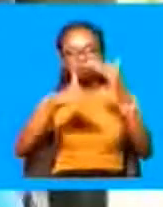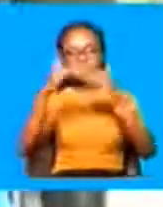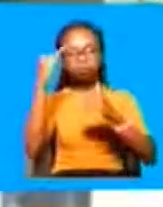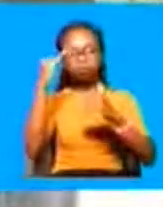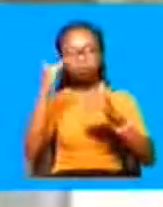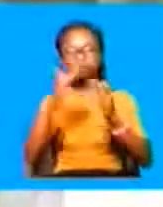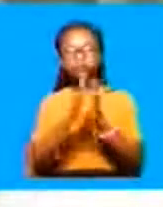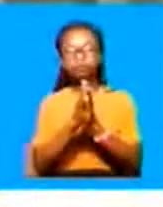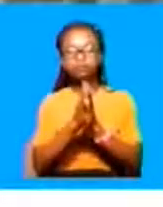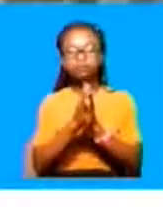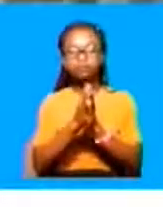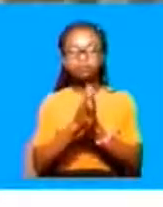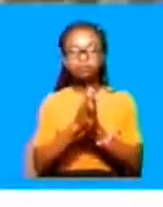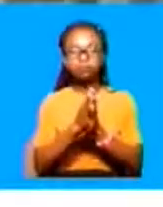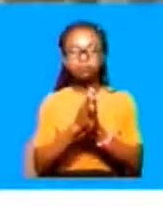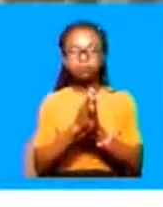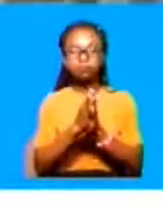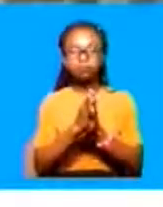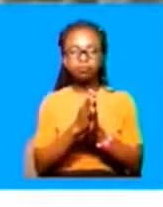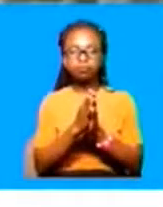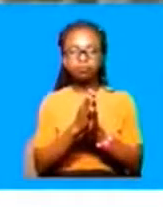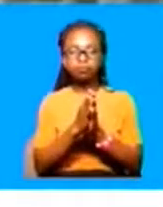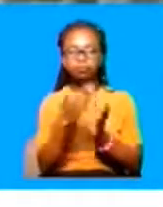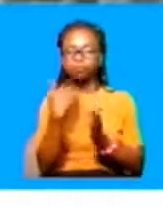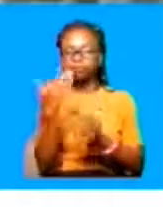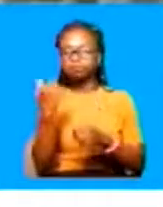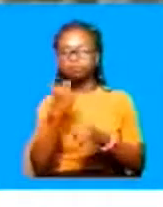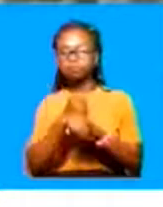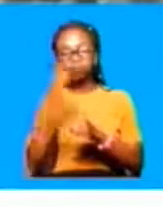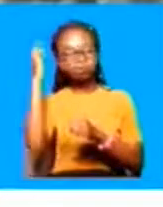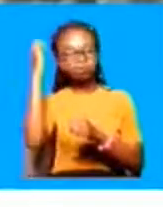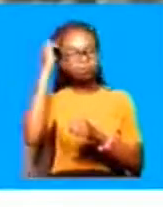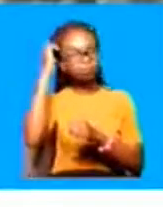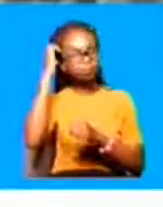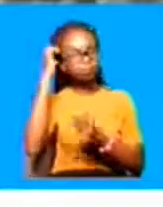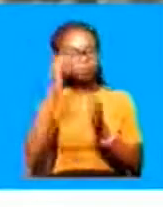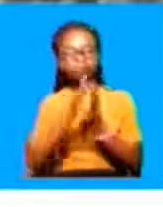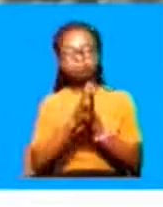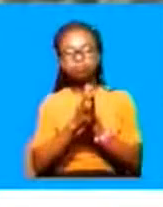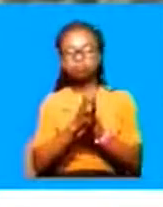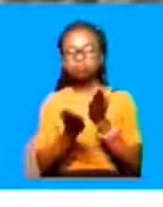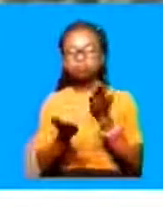winjo. And things to do with education,